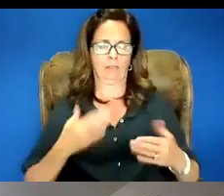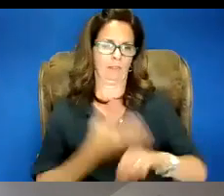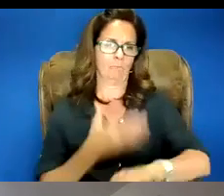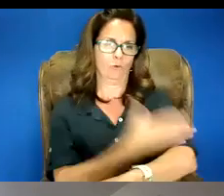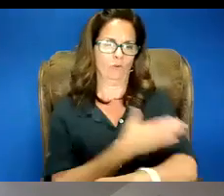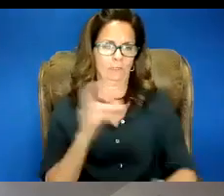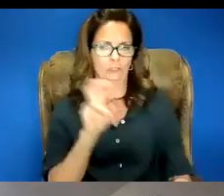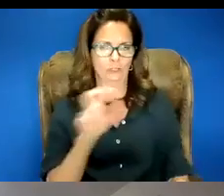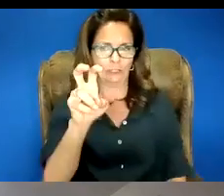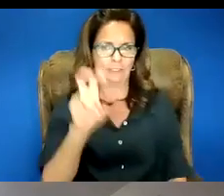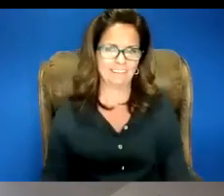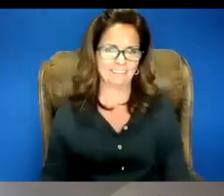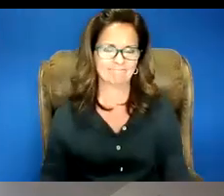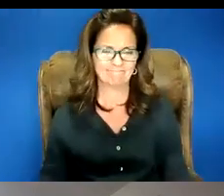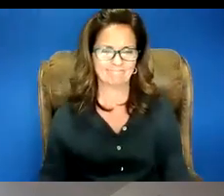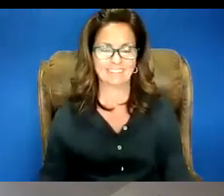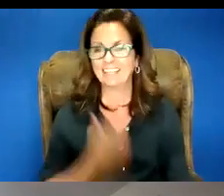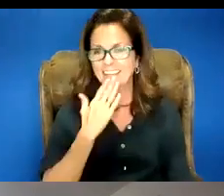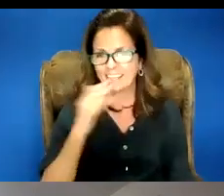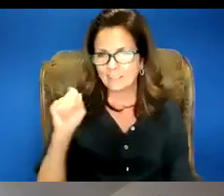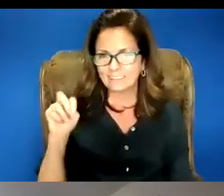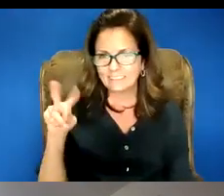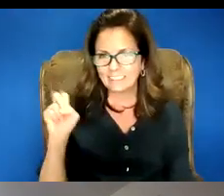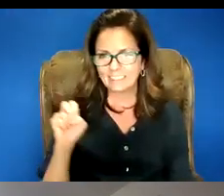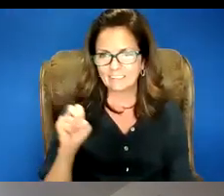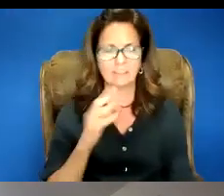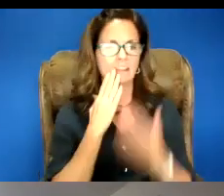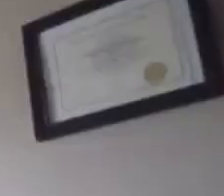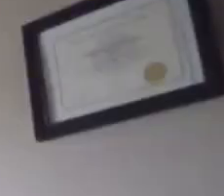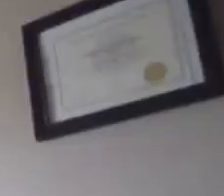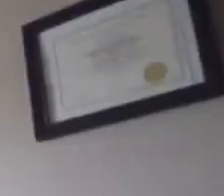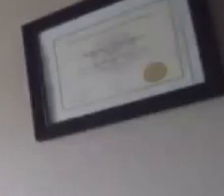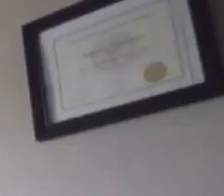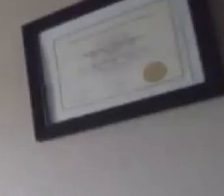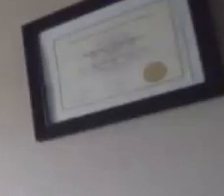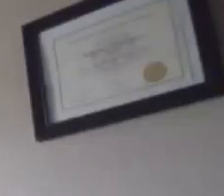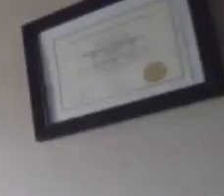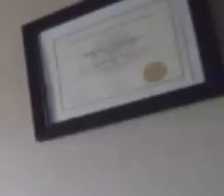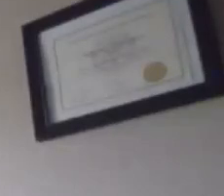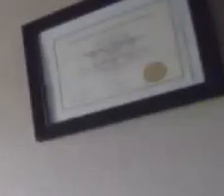Thanks, Steve. Okay, thank you. Bye now.